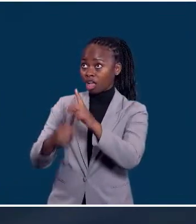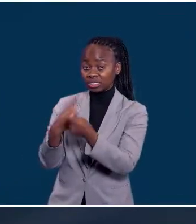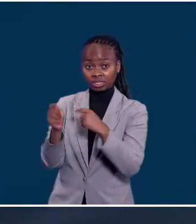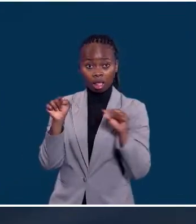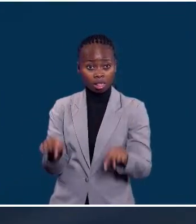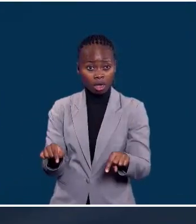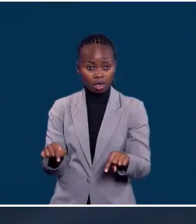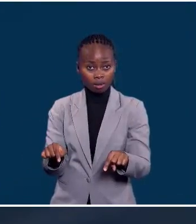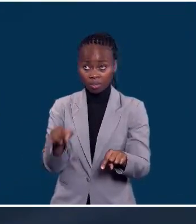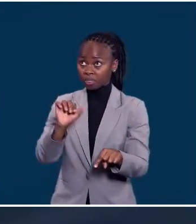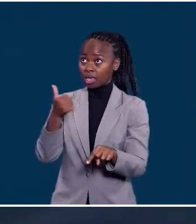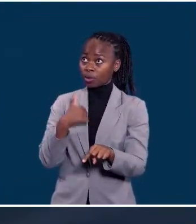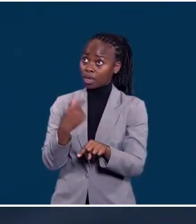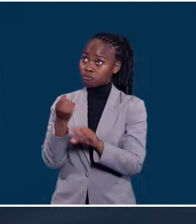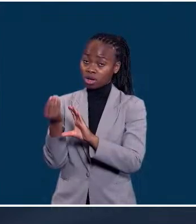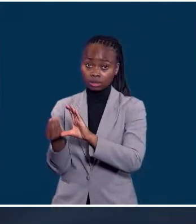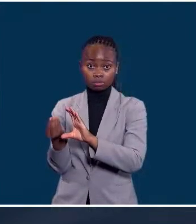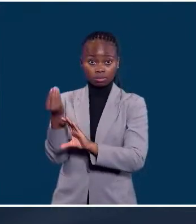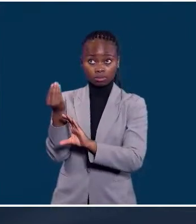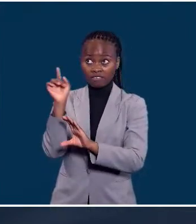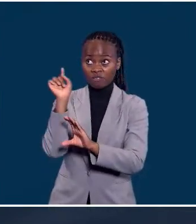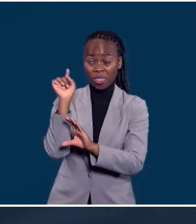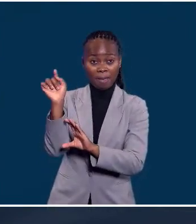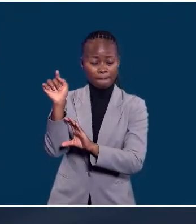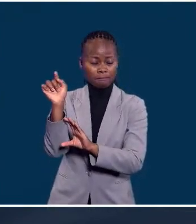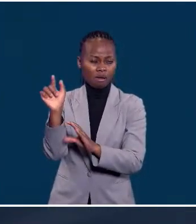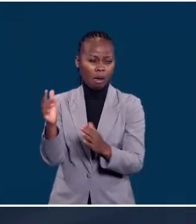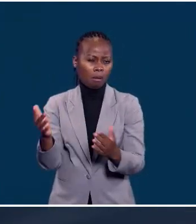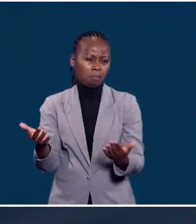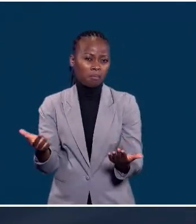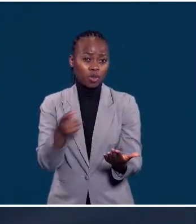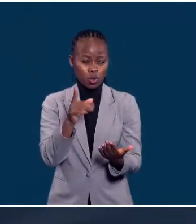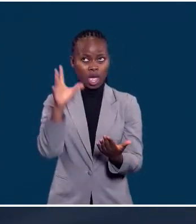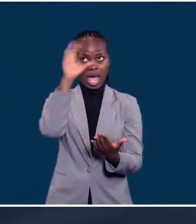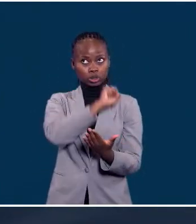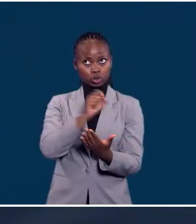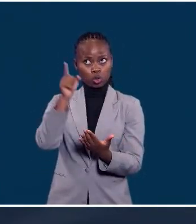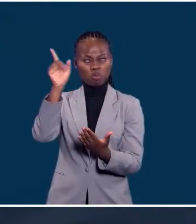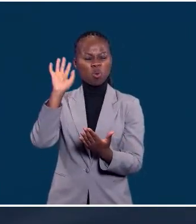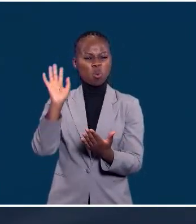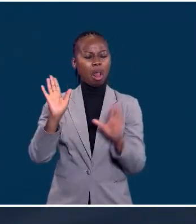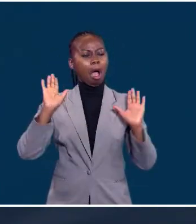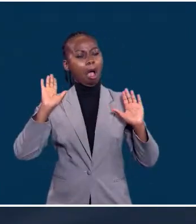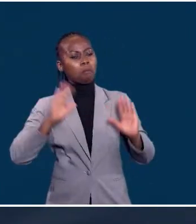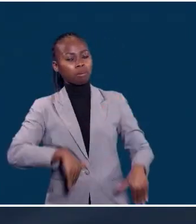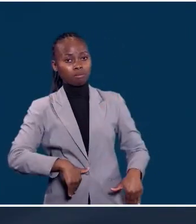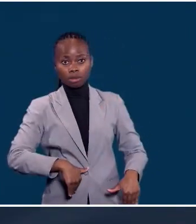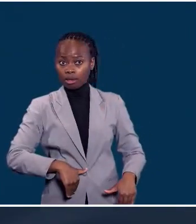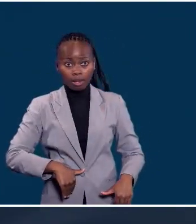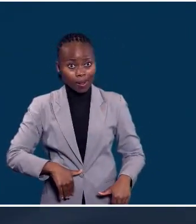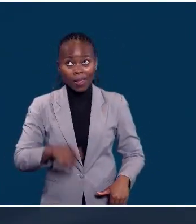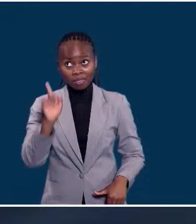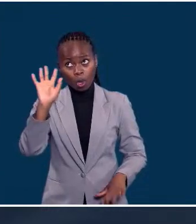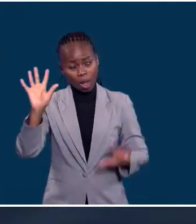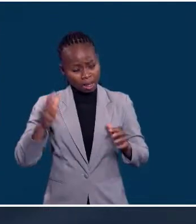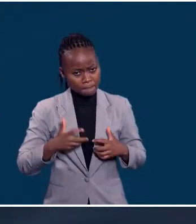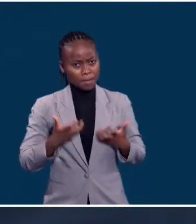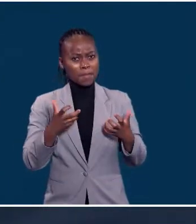Impose tariffs on those countries. That means that we are assuming that those countries will not react either. And they will